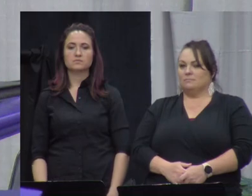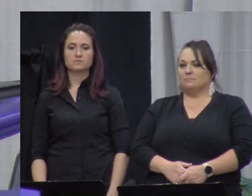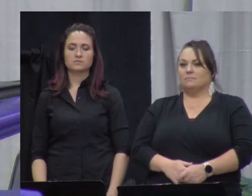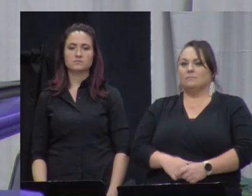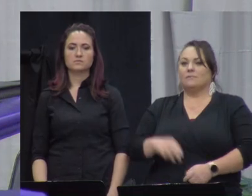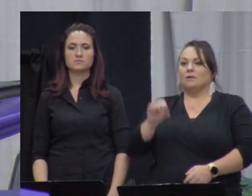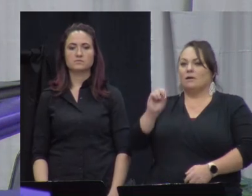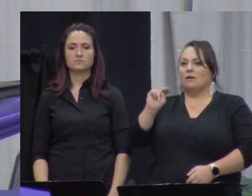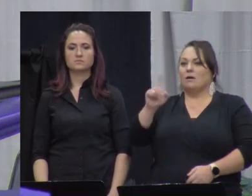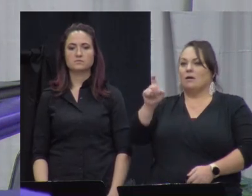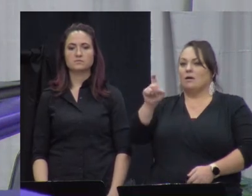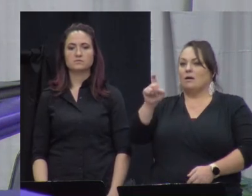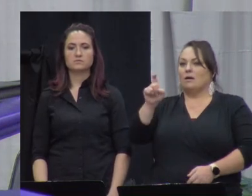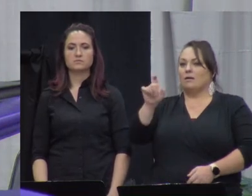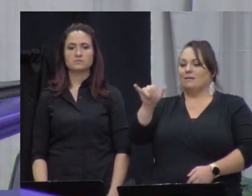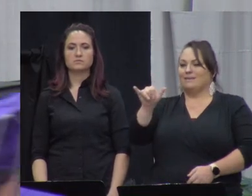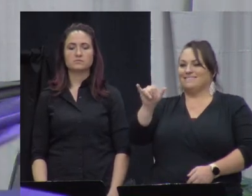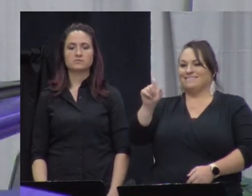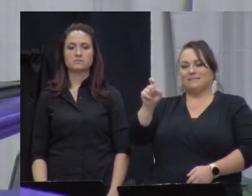Onyx Leba.